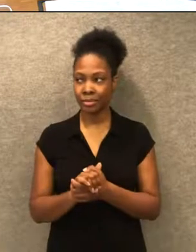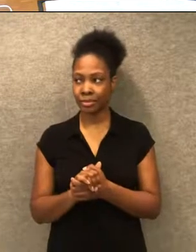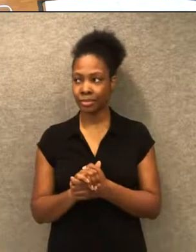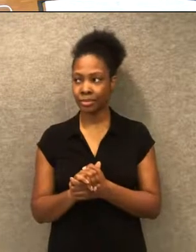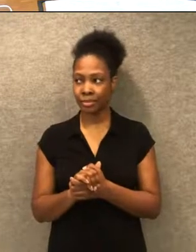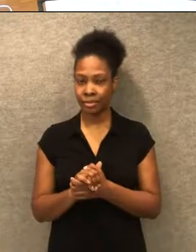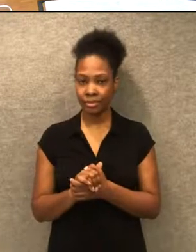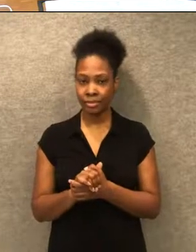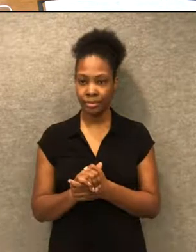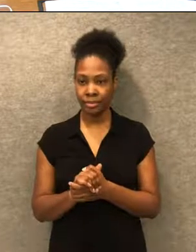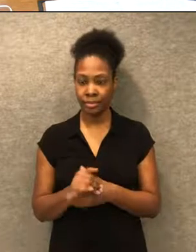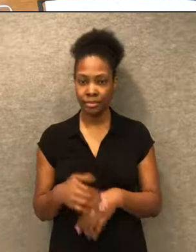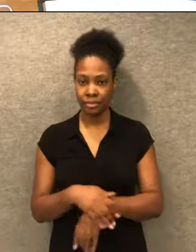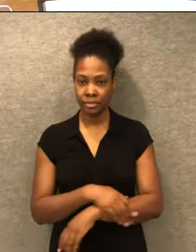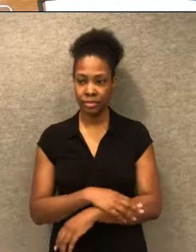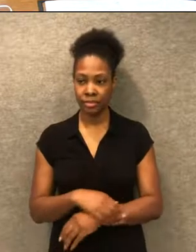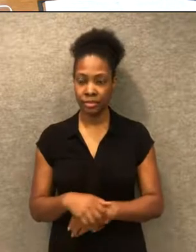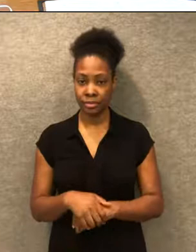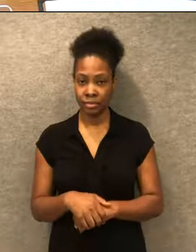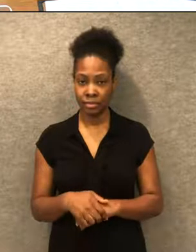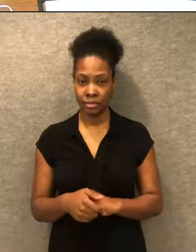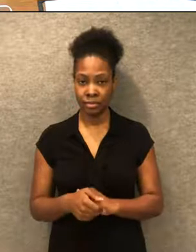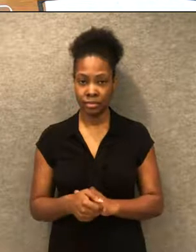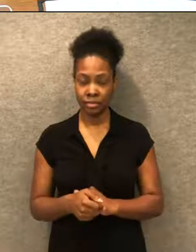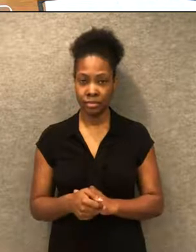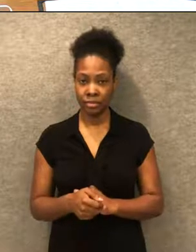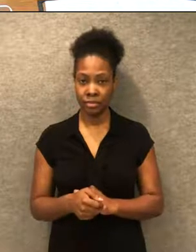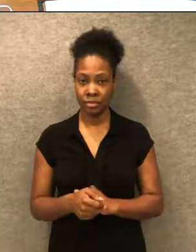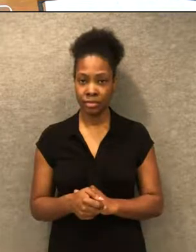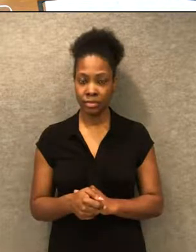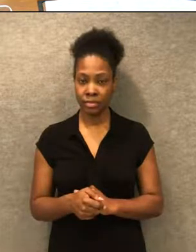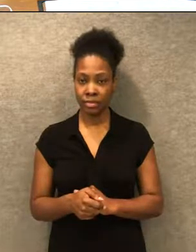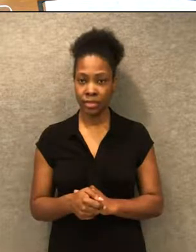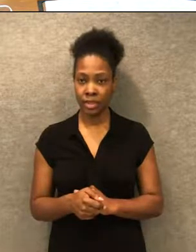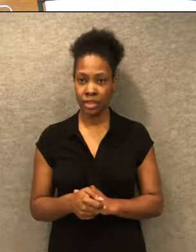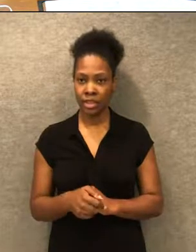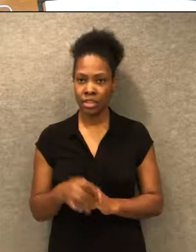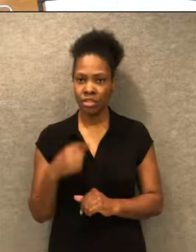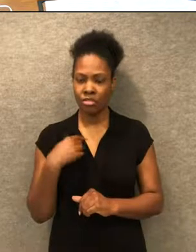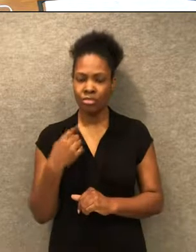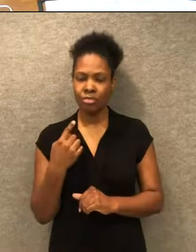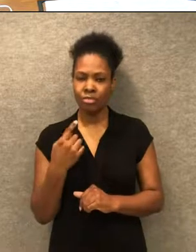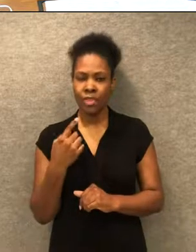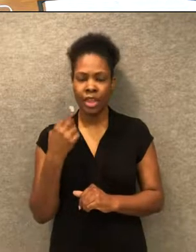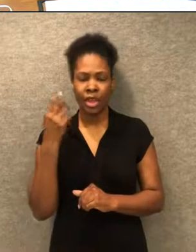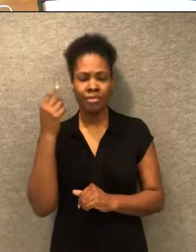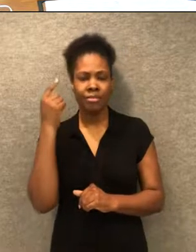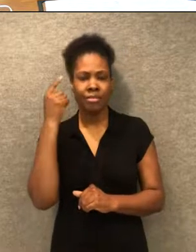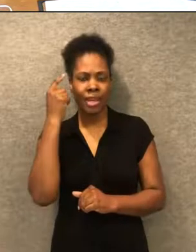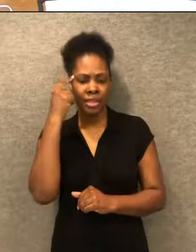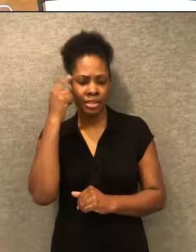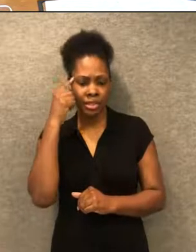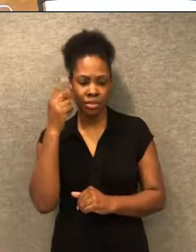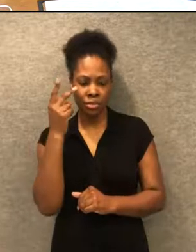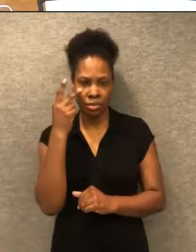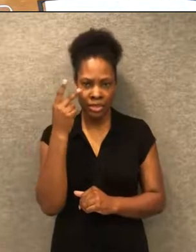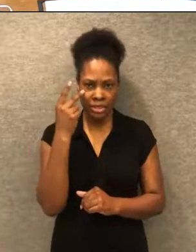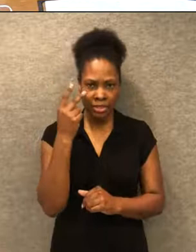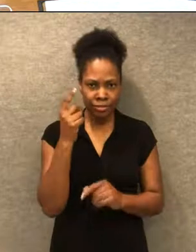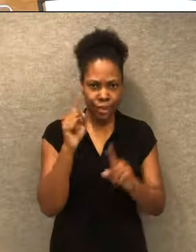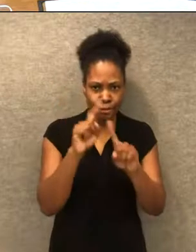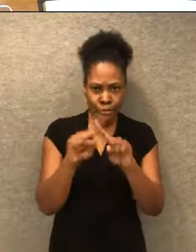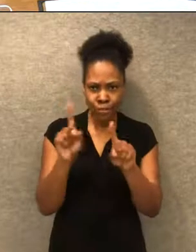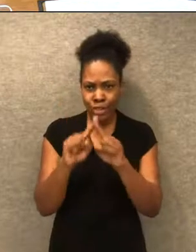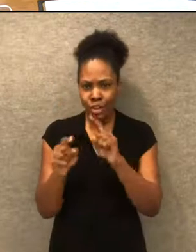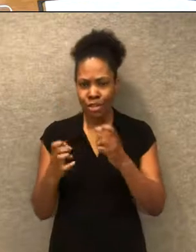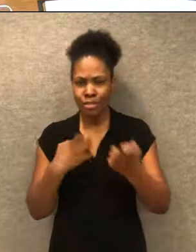So I think it you know, we're seeing a mix of emotions. You know, there's some like really young children